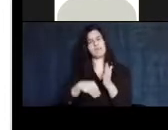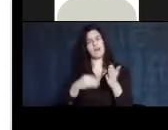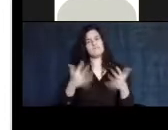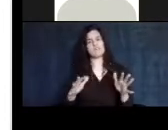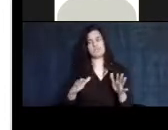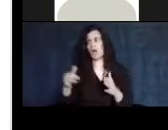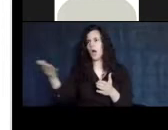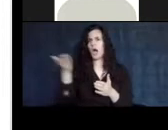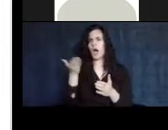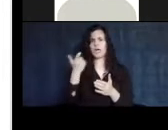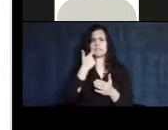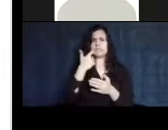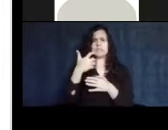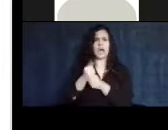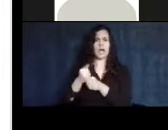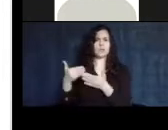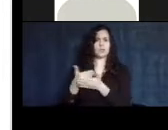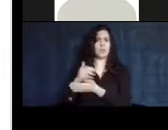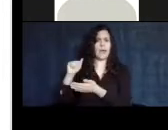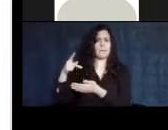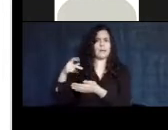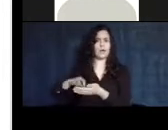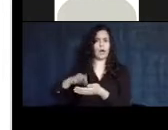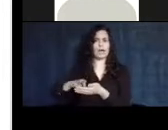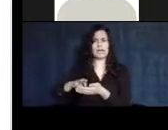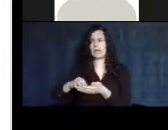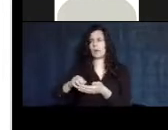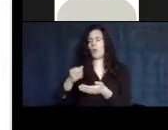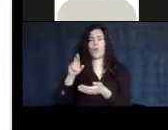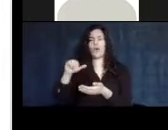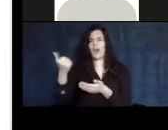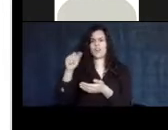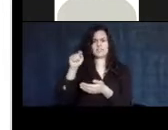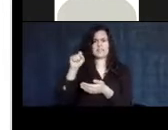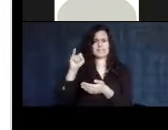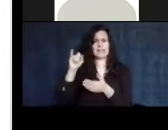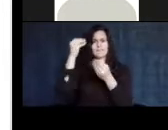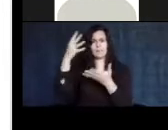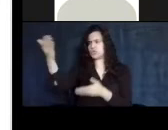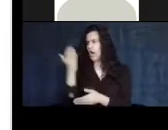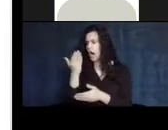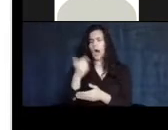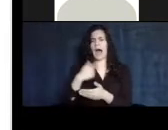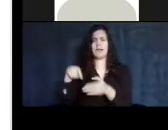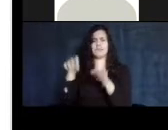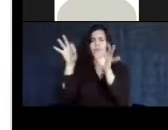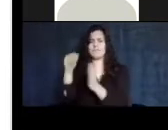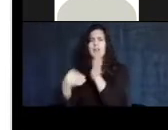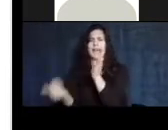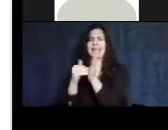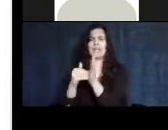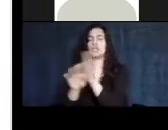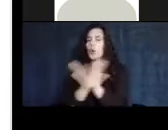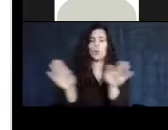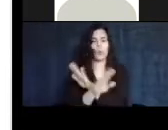add something about your TSI, you do not need to fill out the form again. You'll just email and talk to your advisor when they email